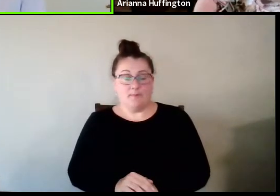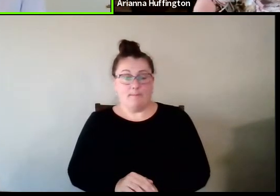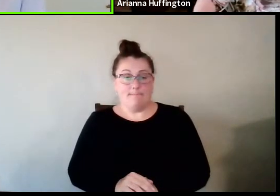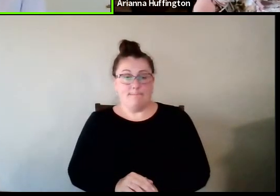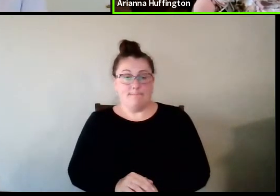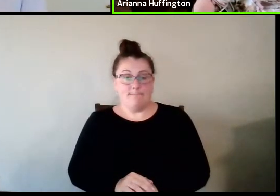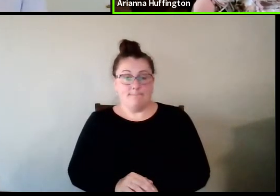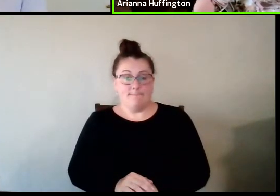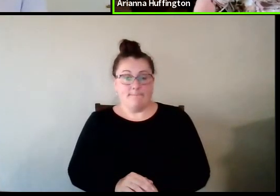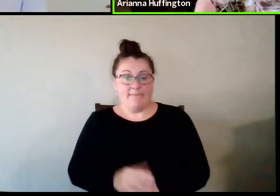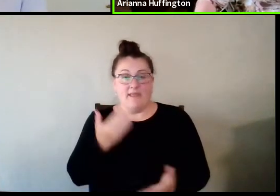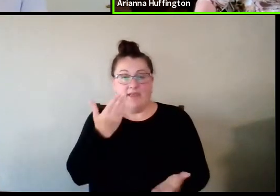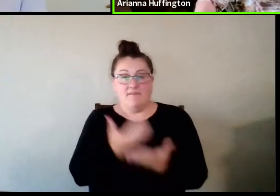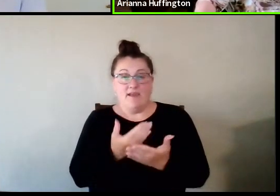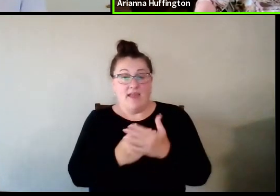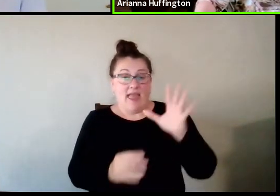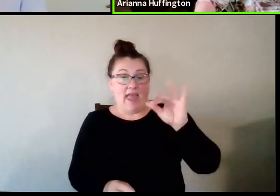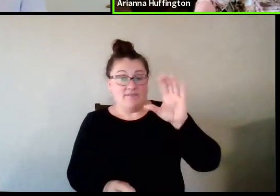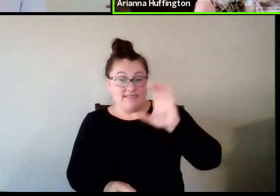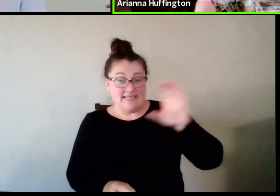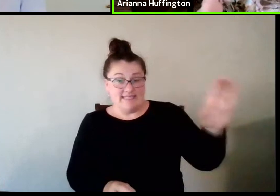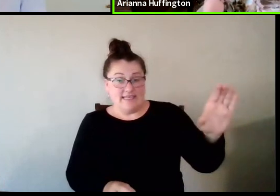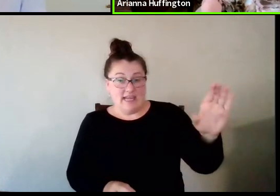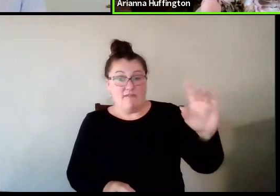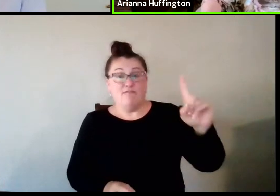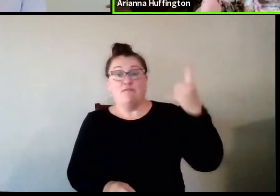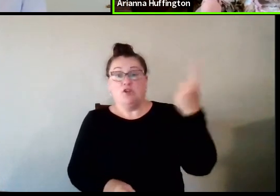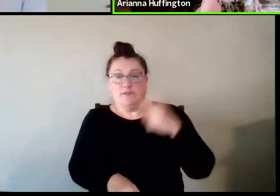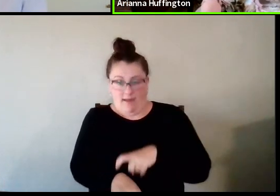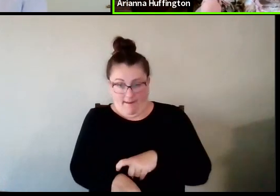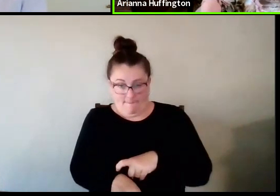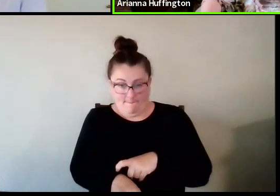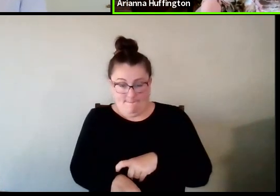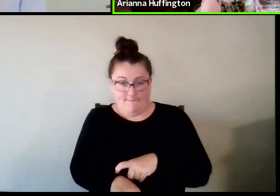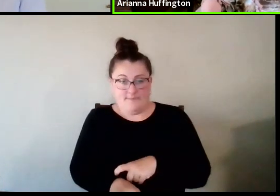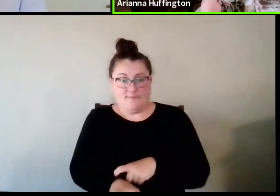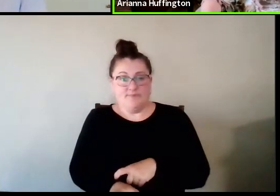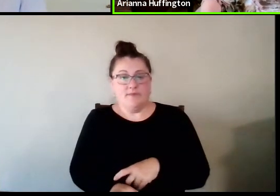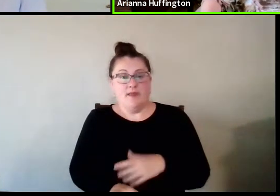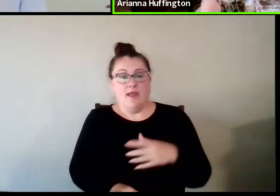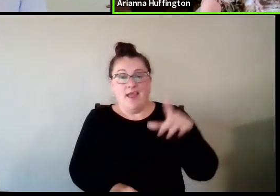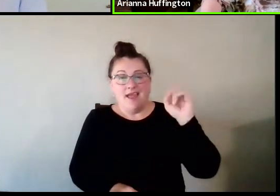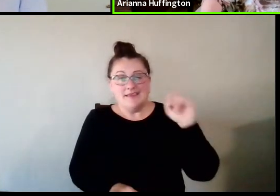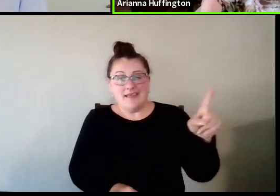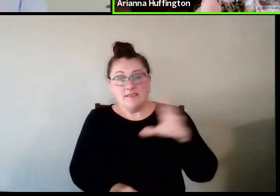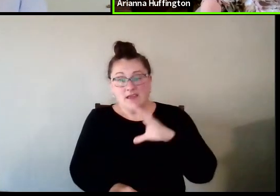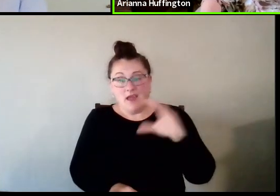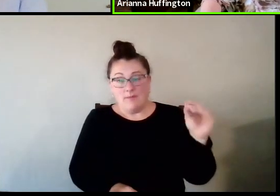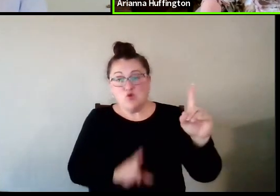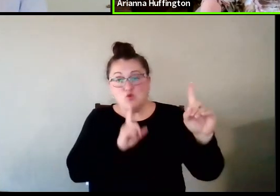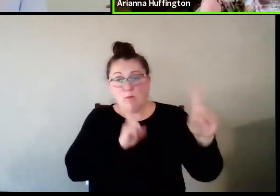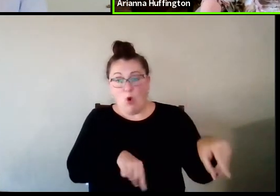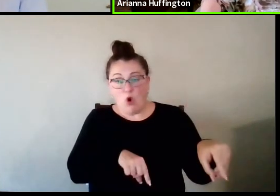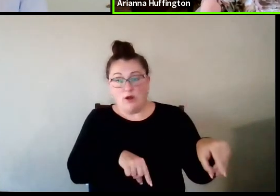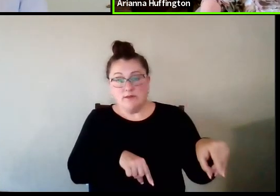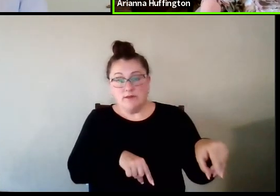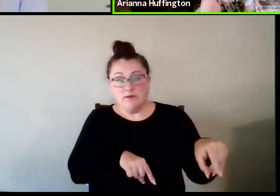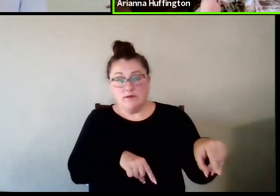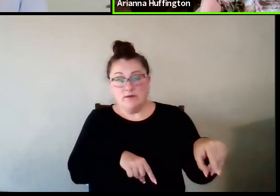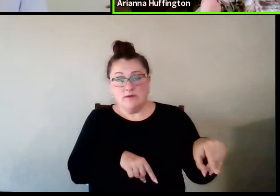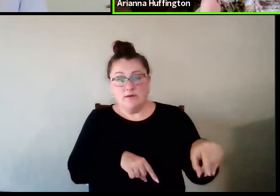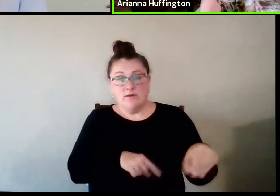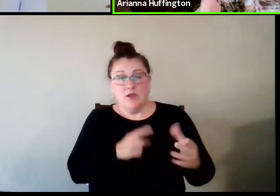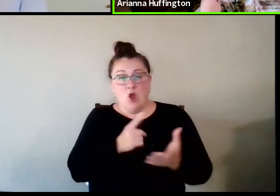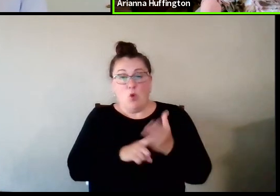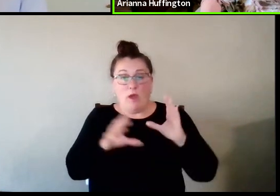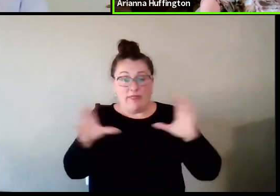the SEC now, as you know, for the first time, has asked companies to report on what they are